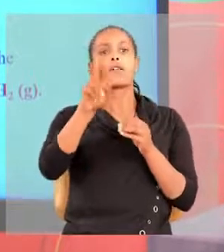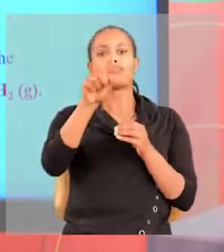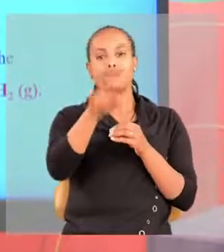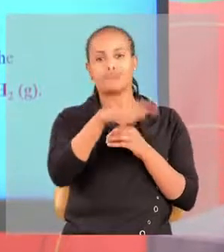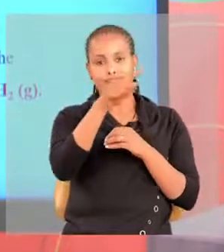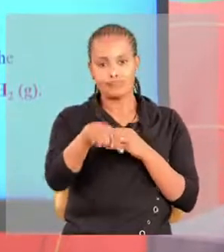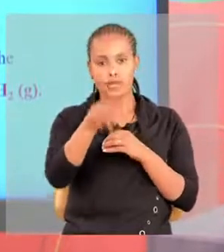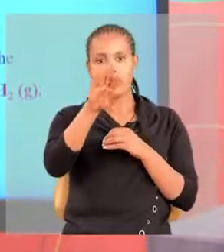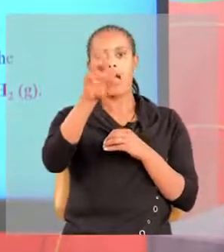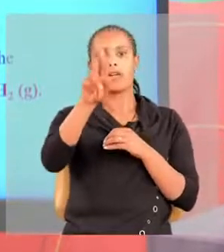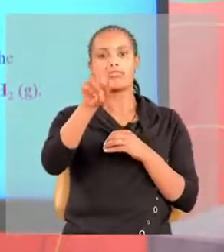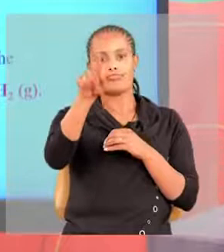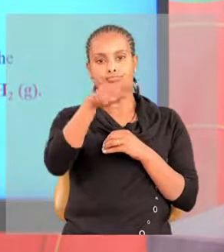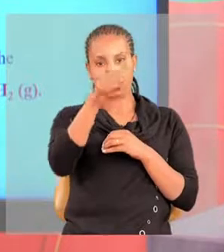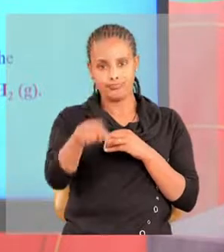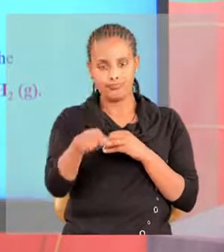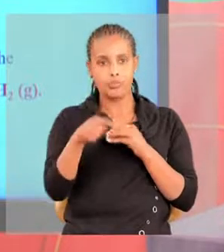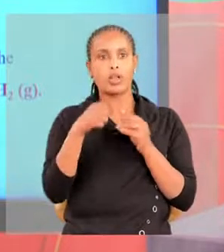by Br2.